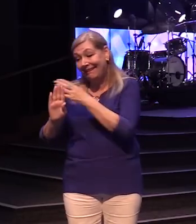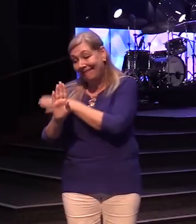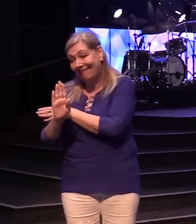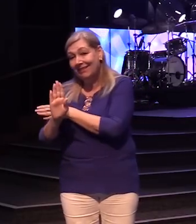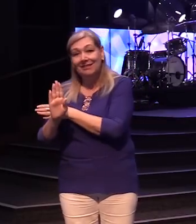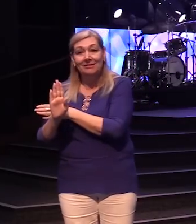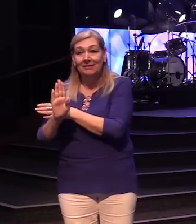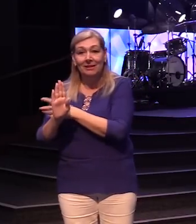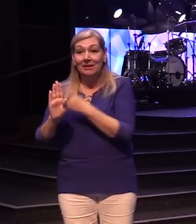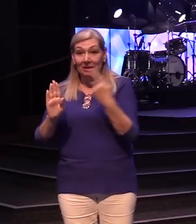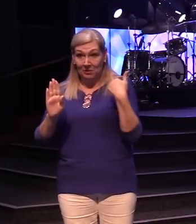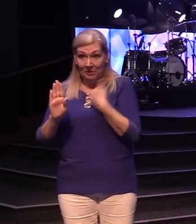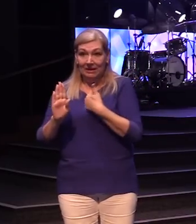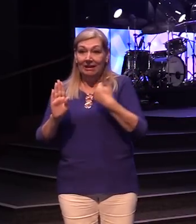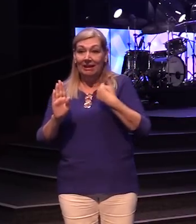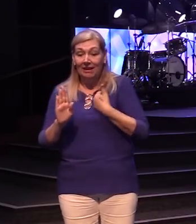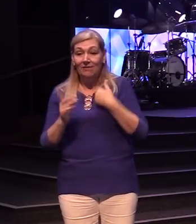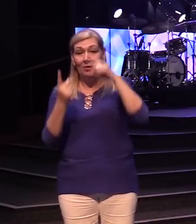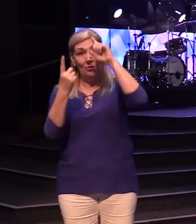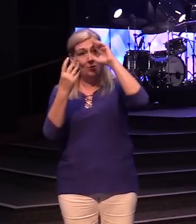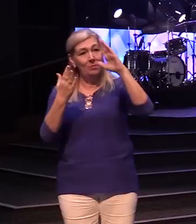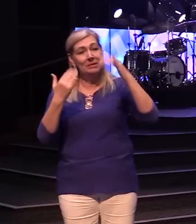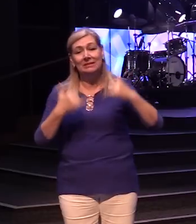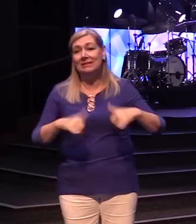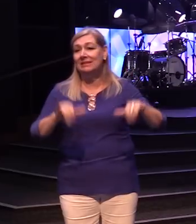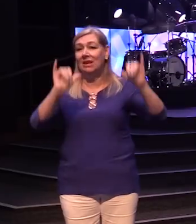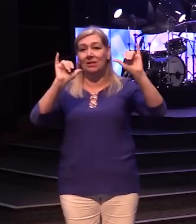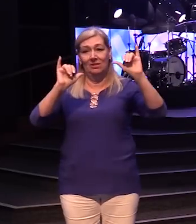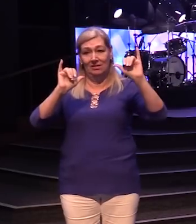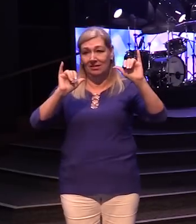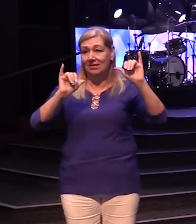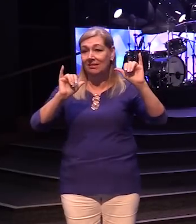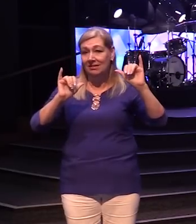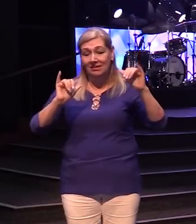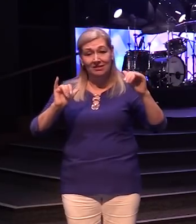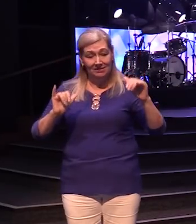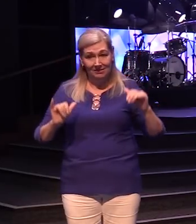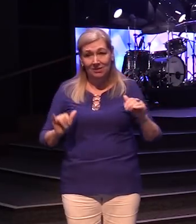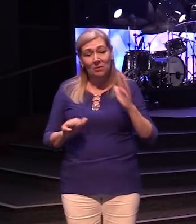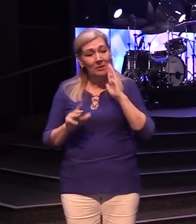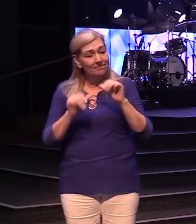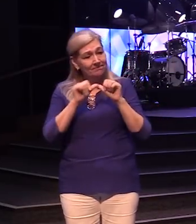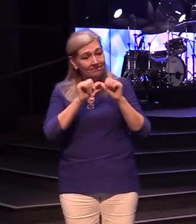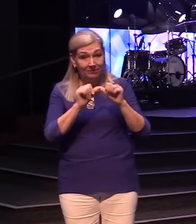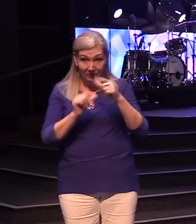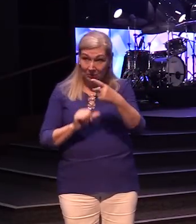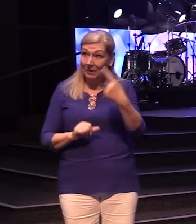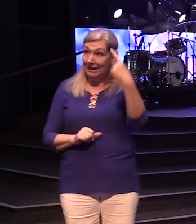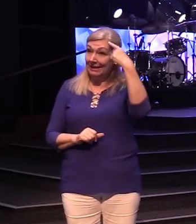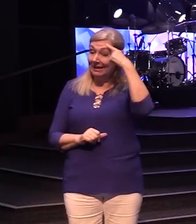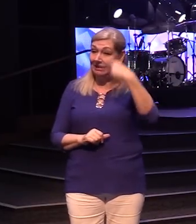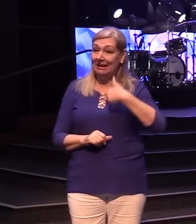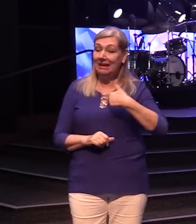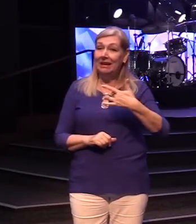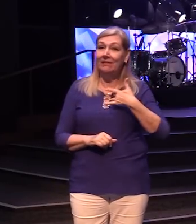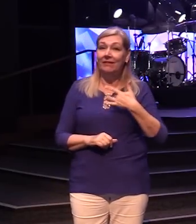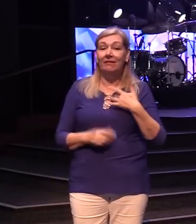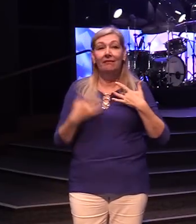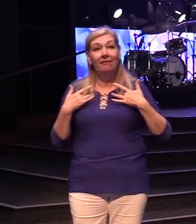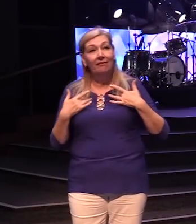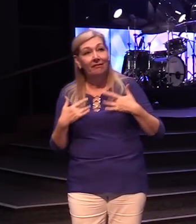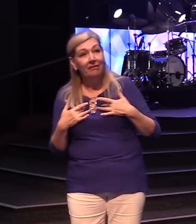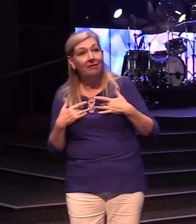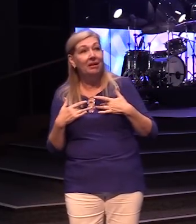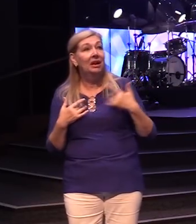we are not hopeless. We are not hopeless. If you think for one moment I'm announcing the end